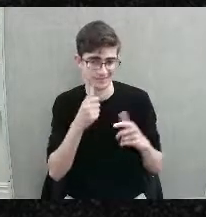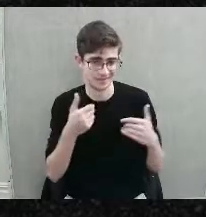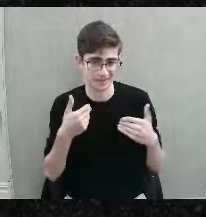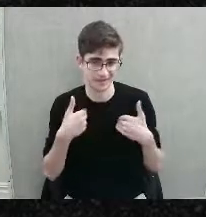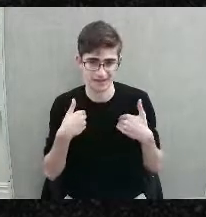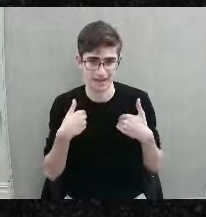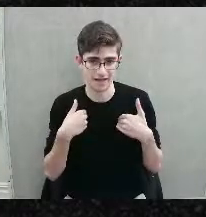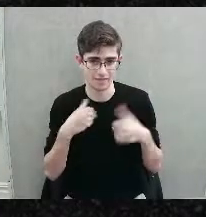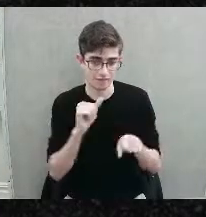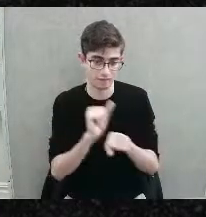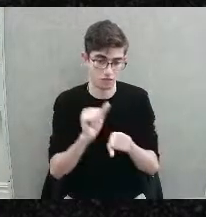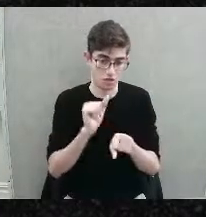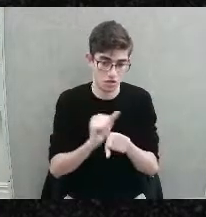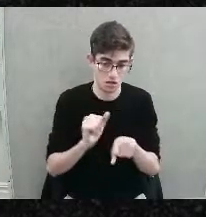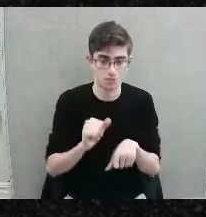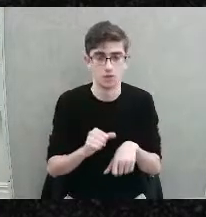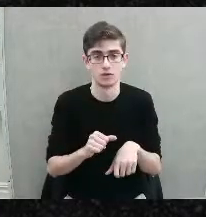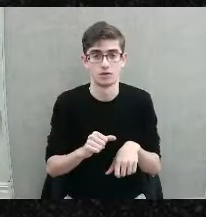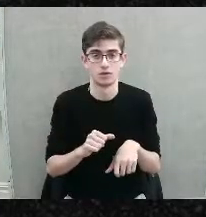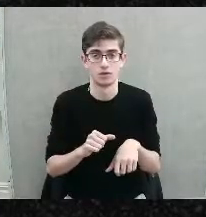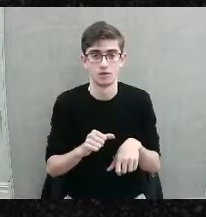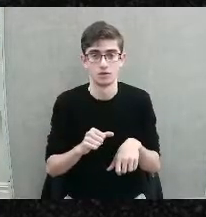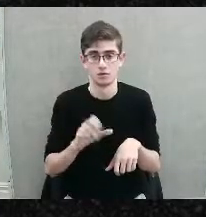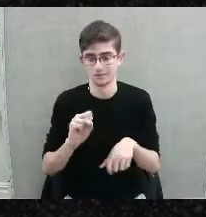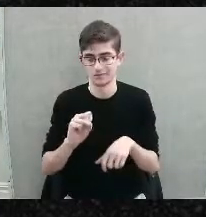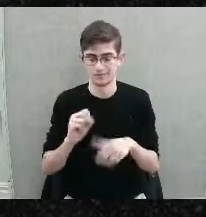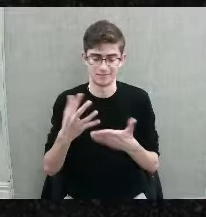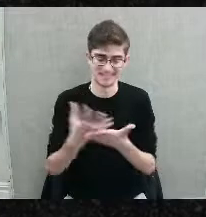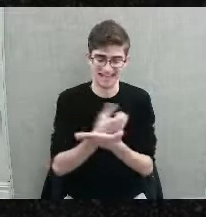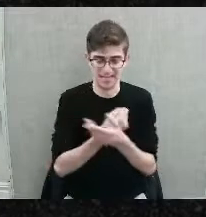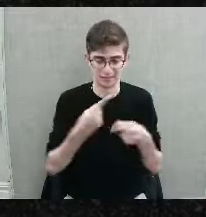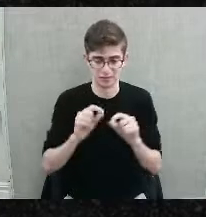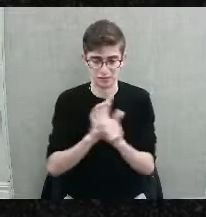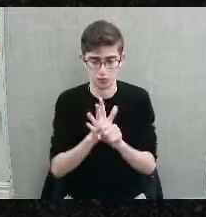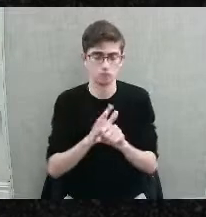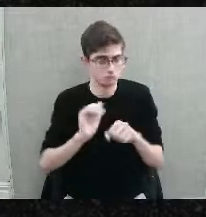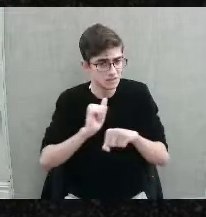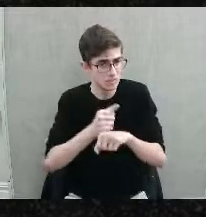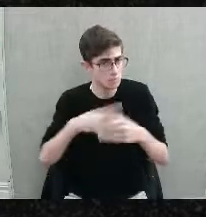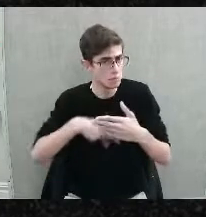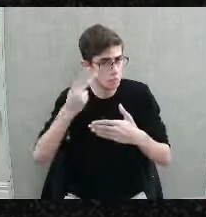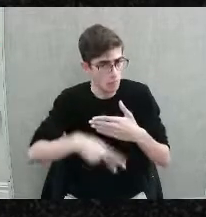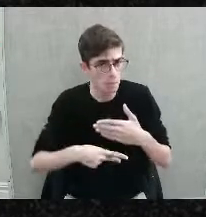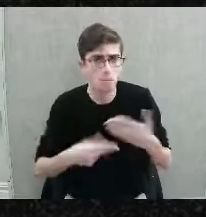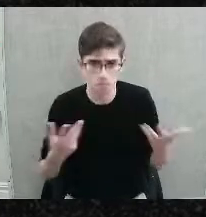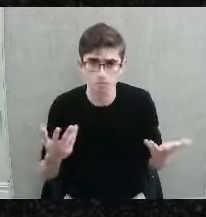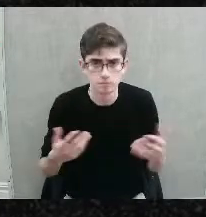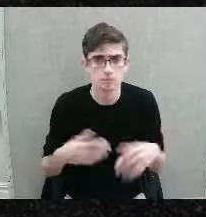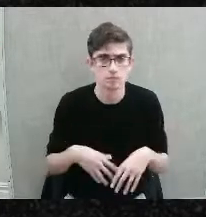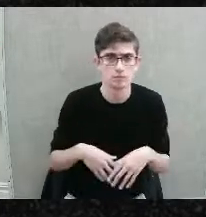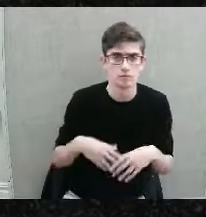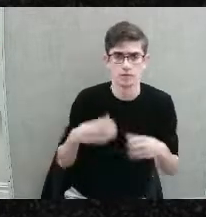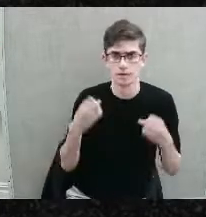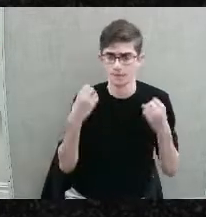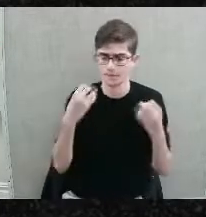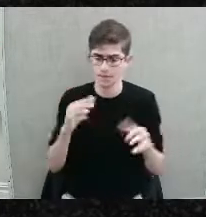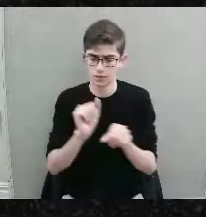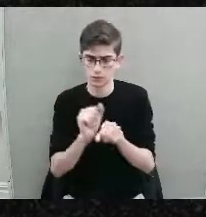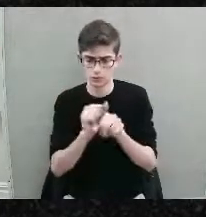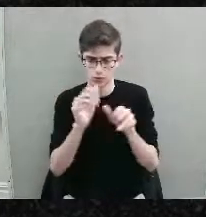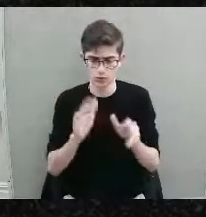formal employment or a salary during COVID. So 900 sex workers, female sex